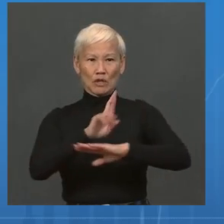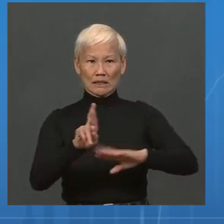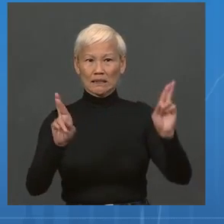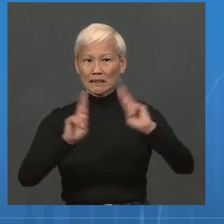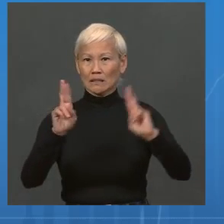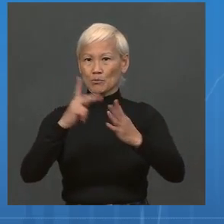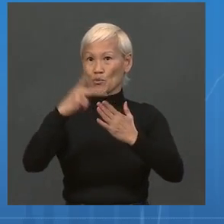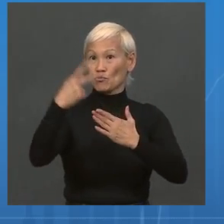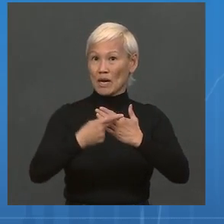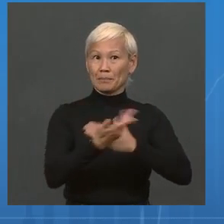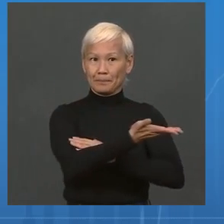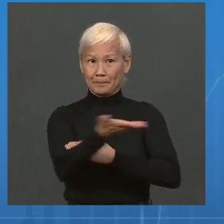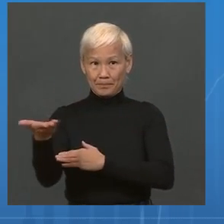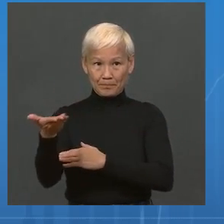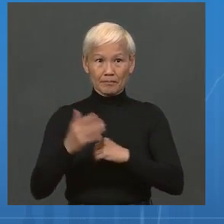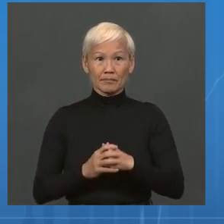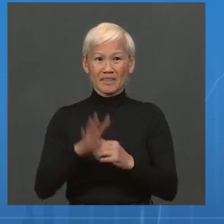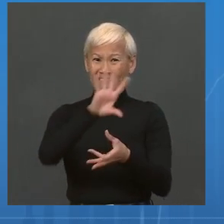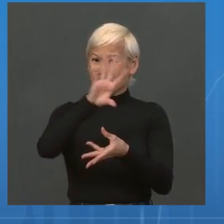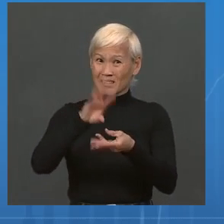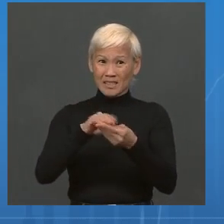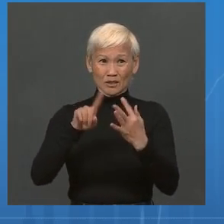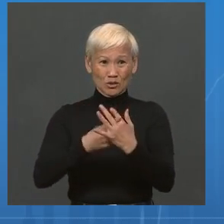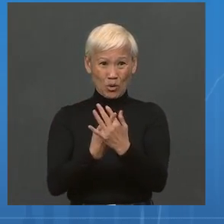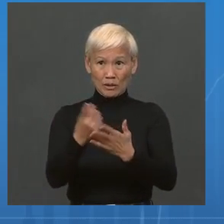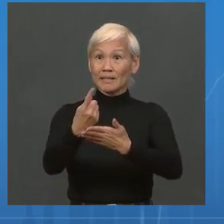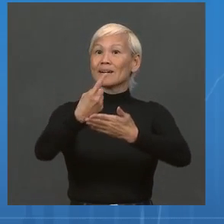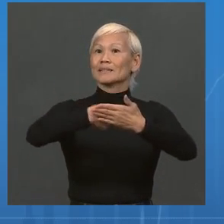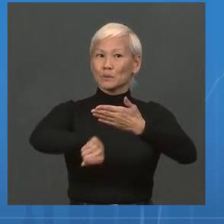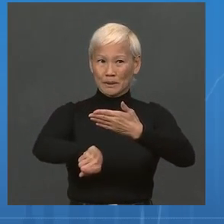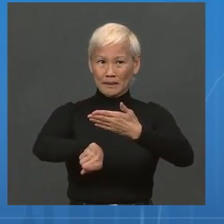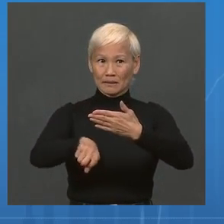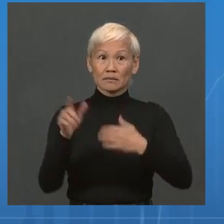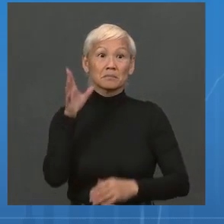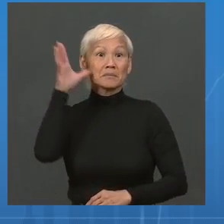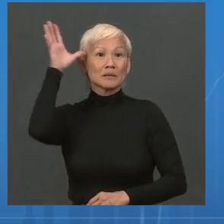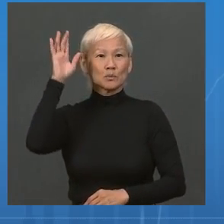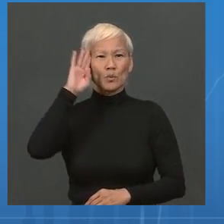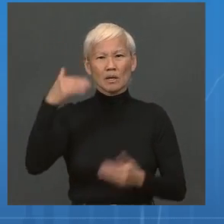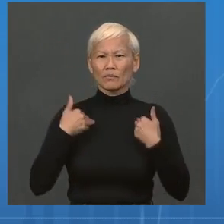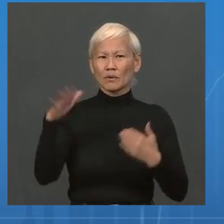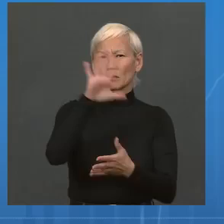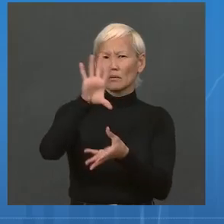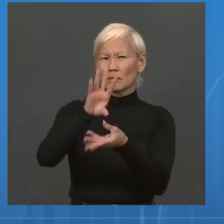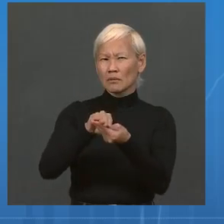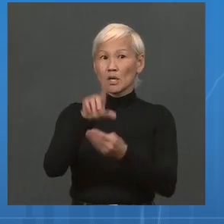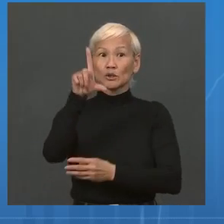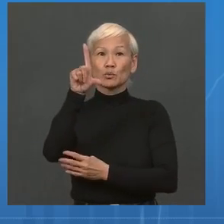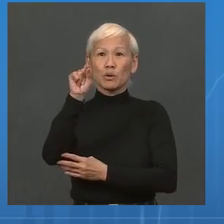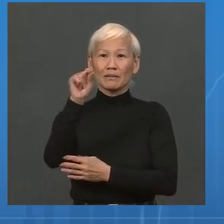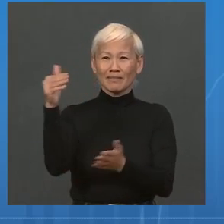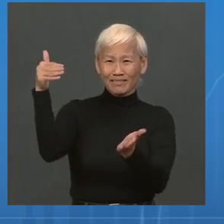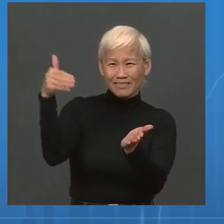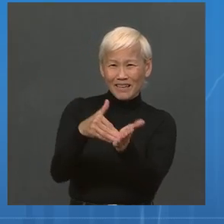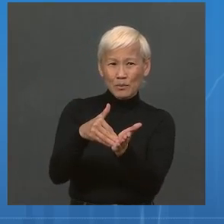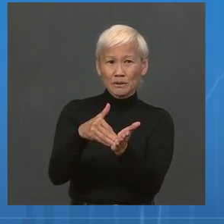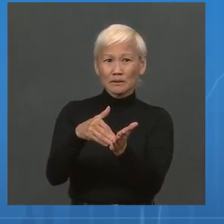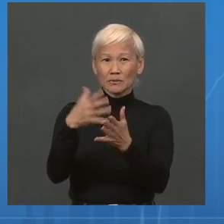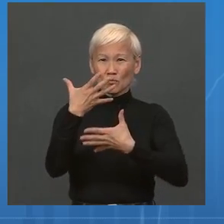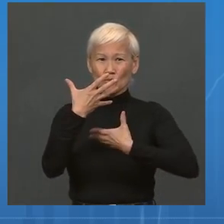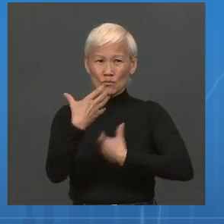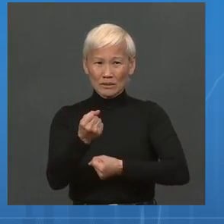Altogether, starting next week, parents will have approximately 20,000 trusted and convenient locations to get their kids